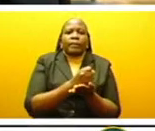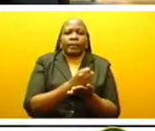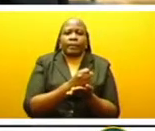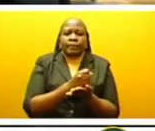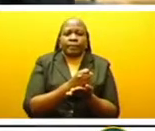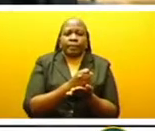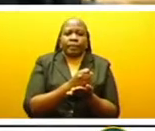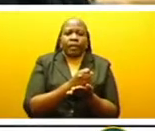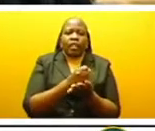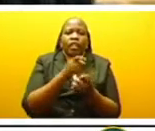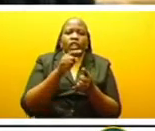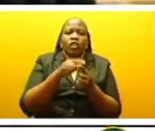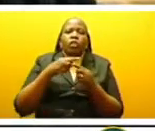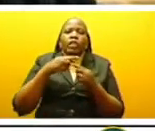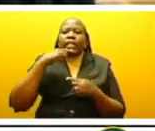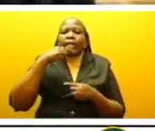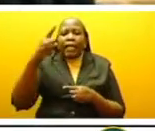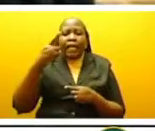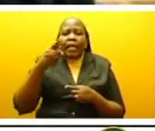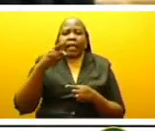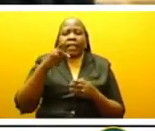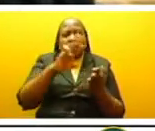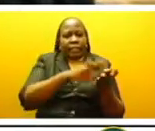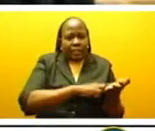to declare that result.